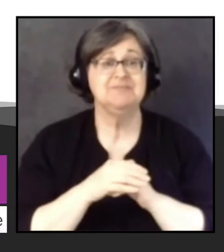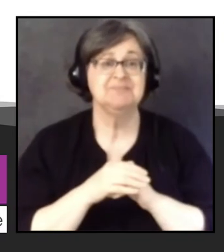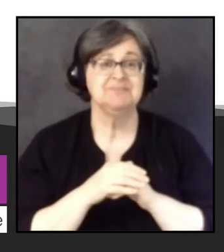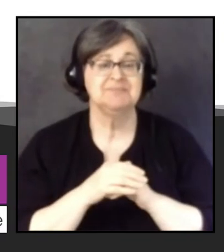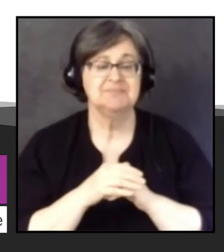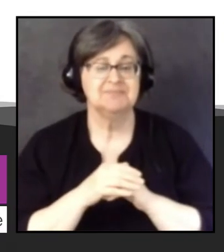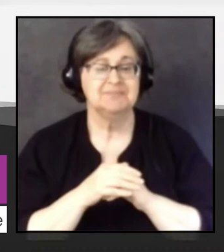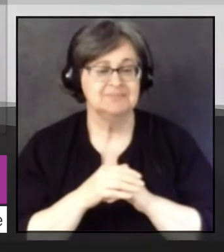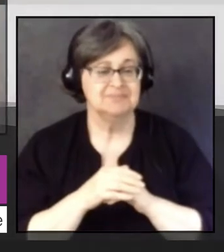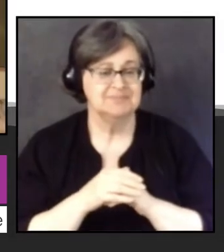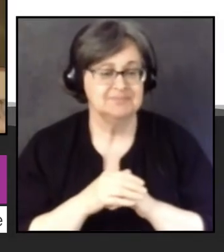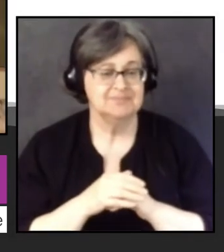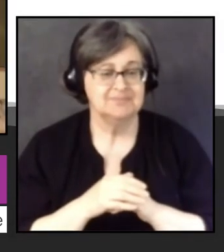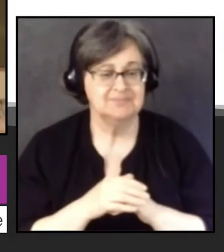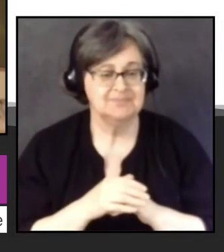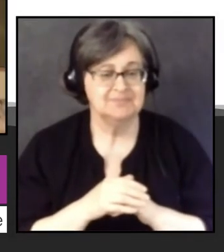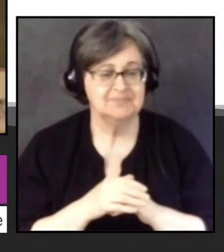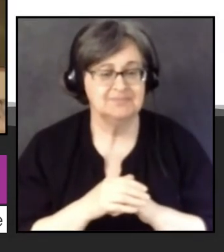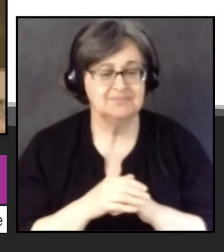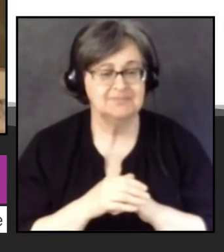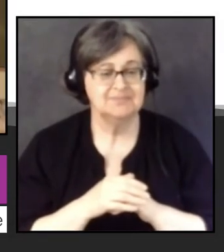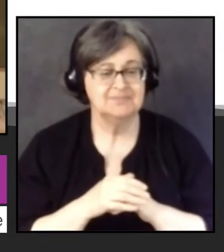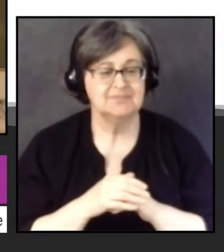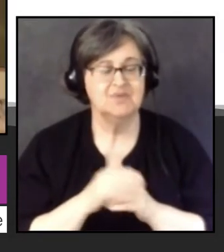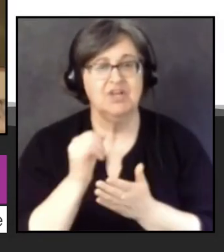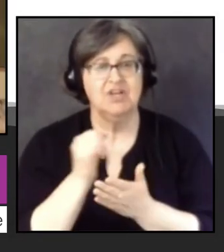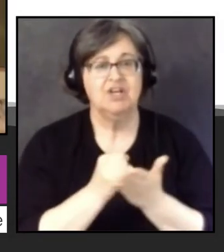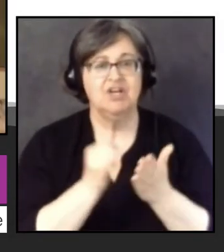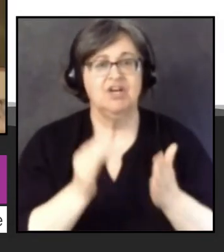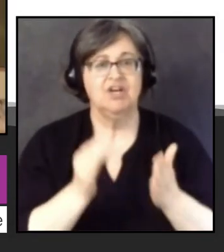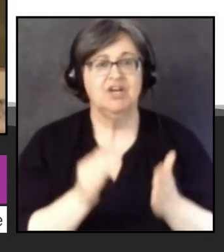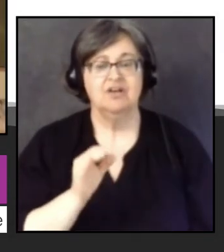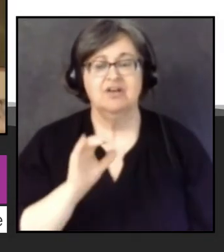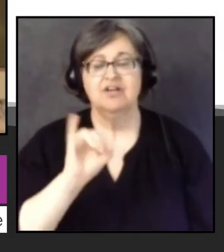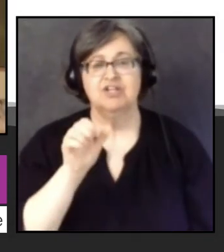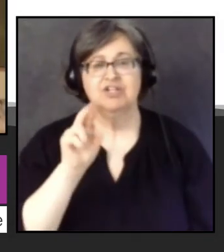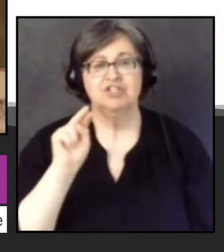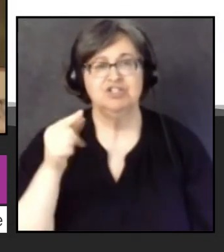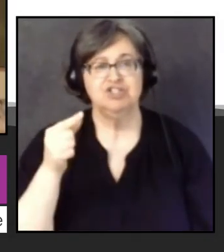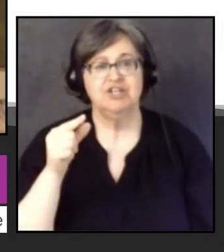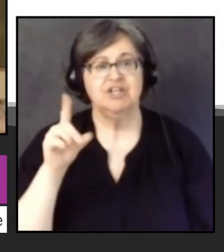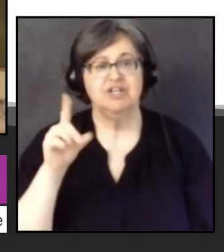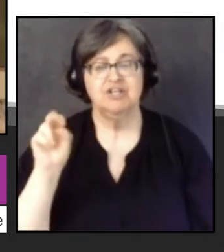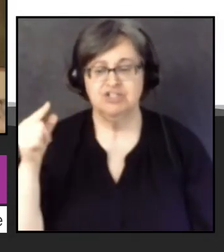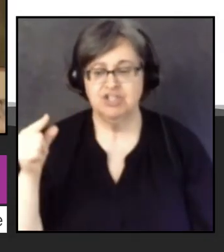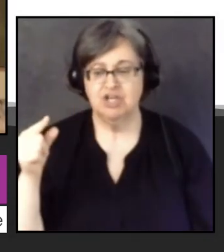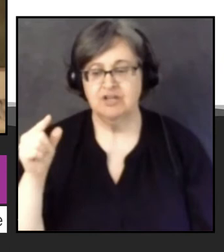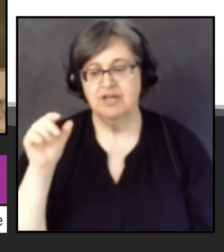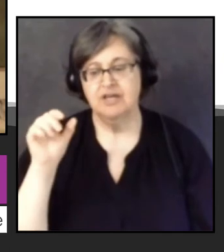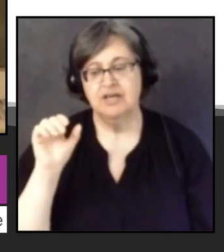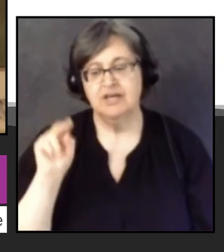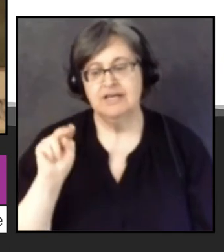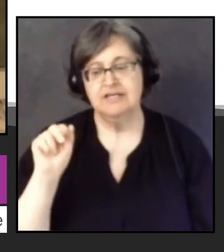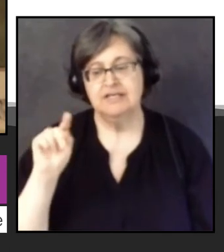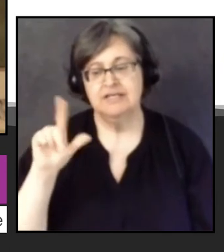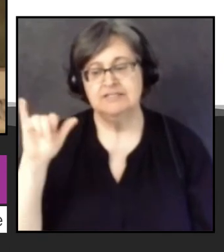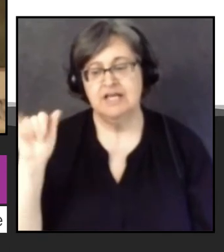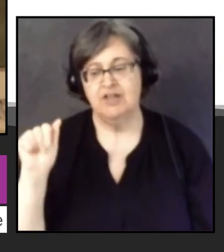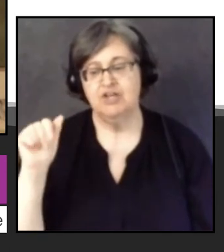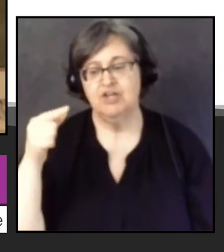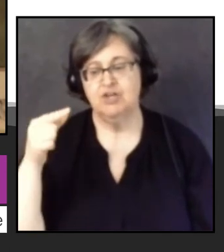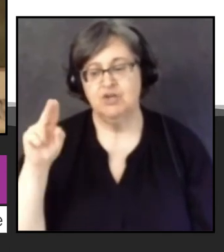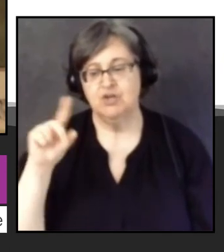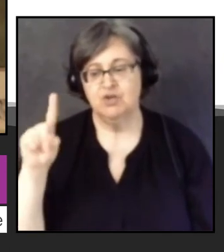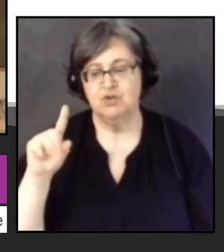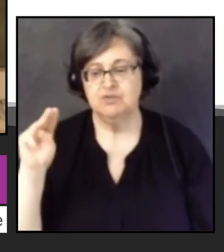evening. That one is by the artist Jing Don and Natalia Guzmán Solano. Their collaborative